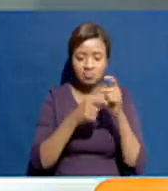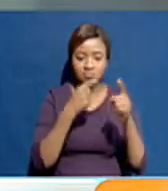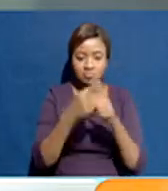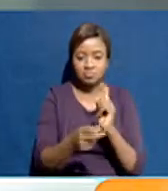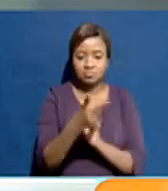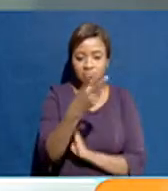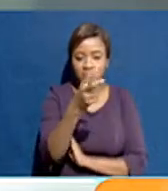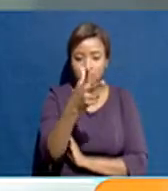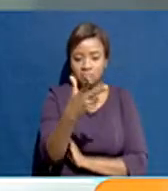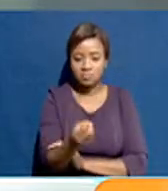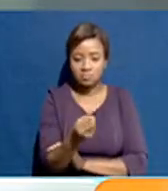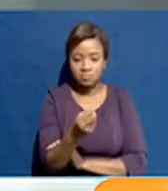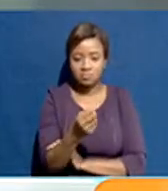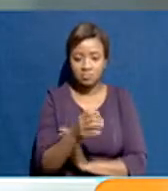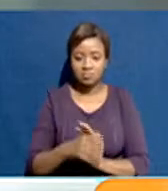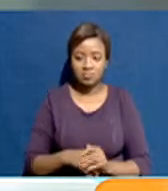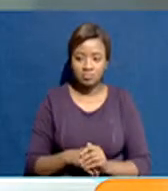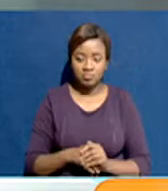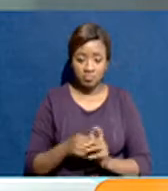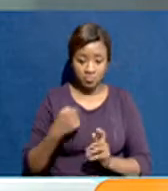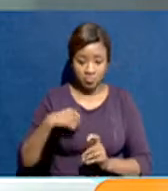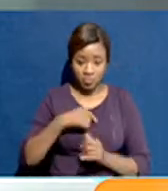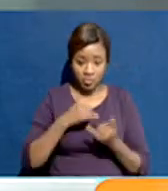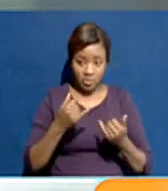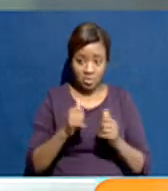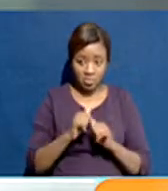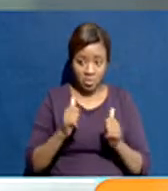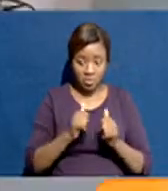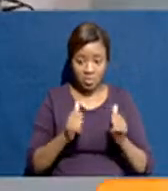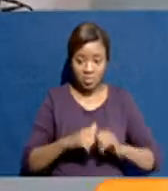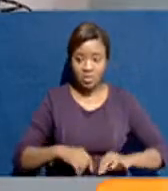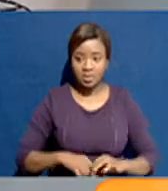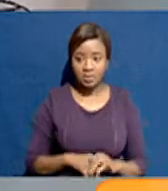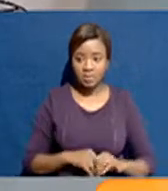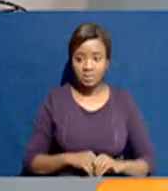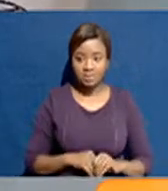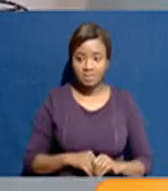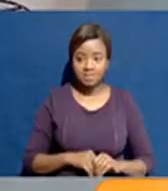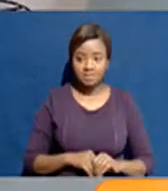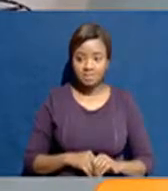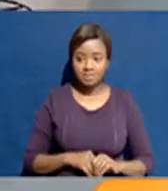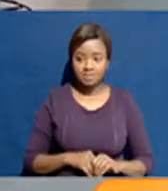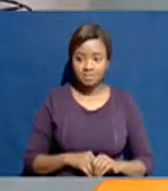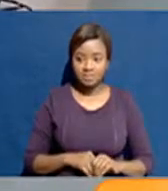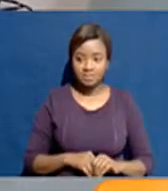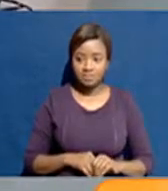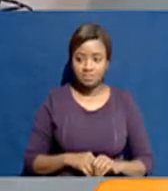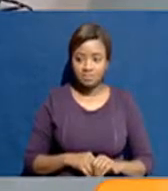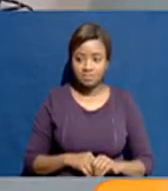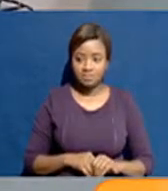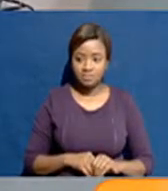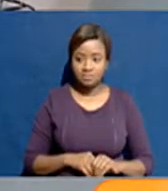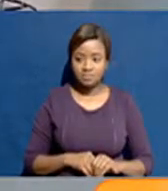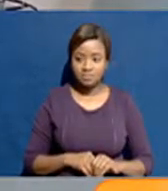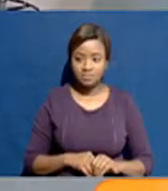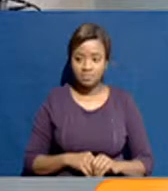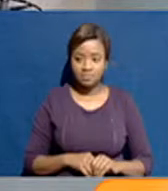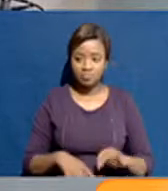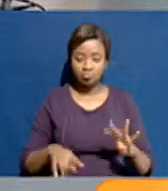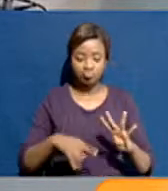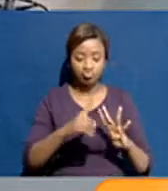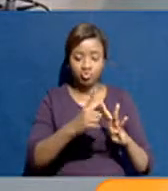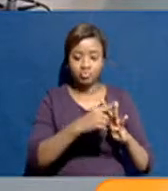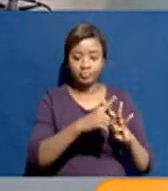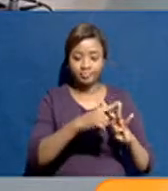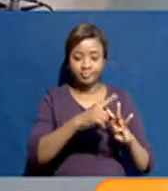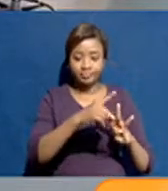track? So I think the first thing that we could say is that we have made progress, but the progress is